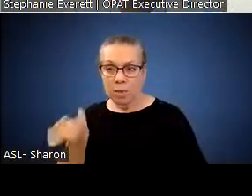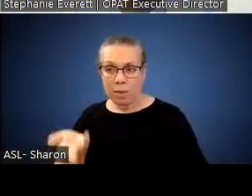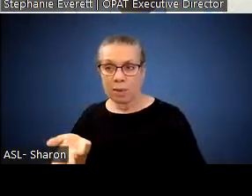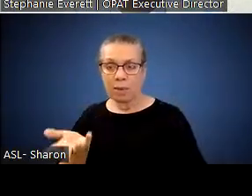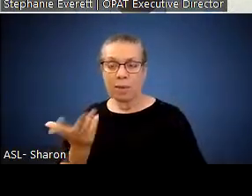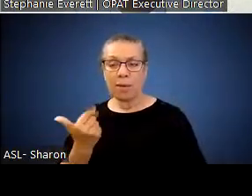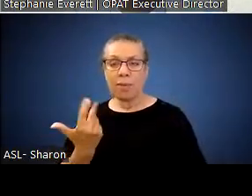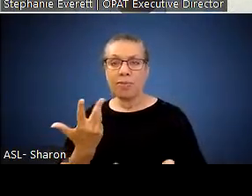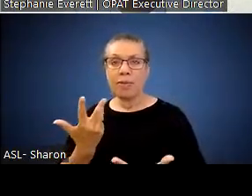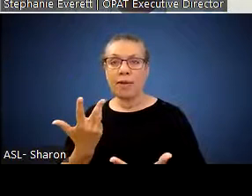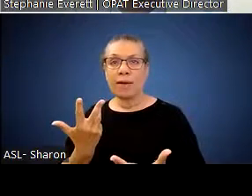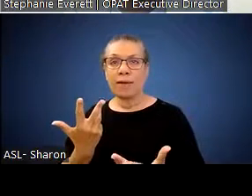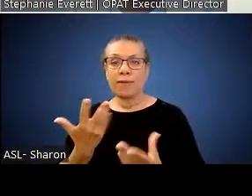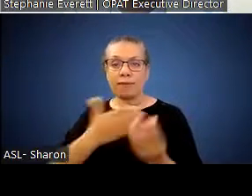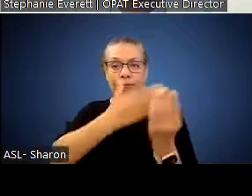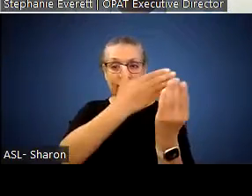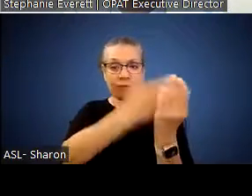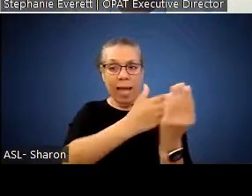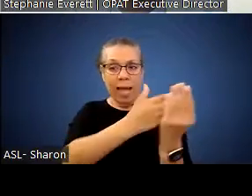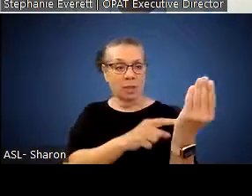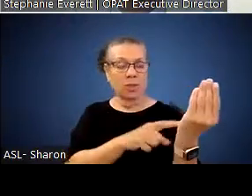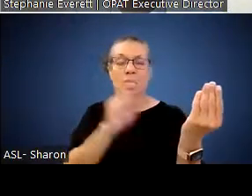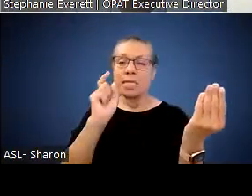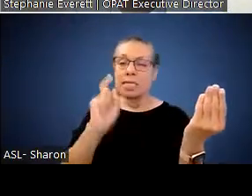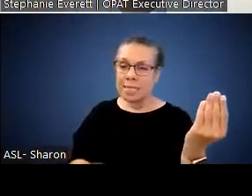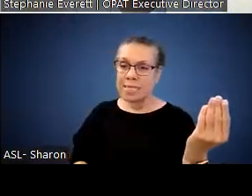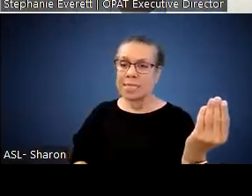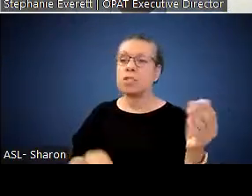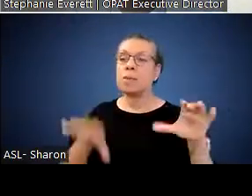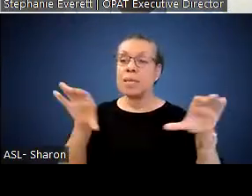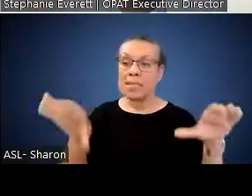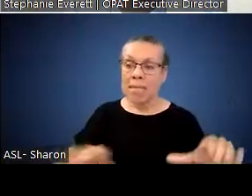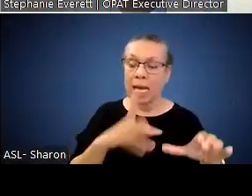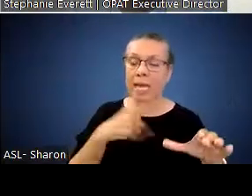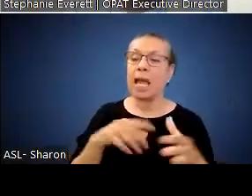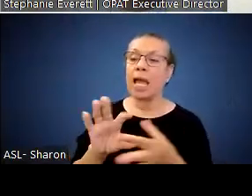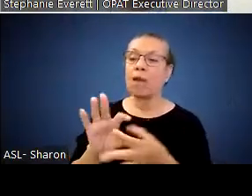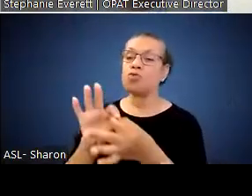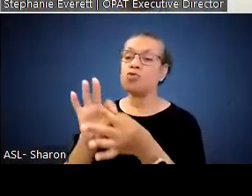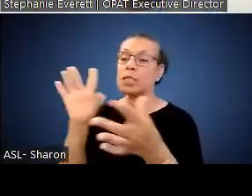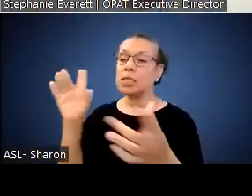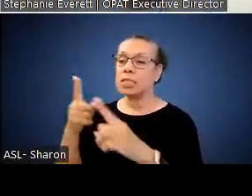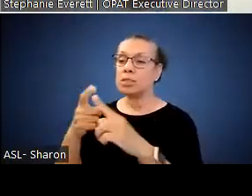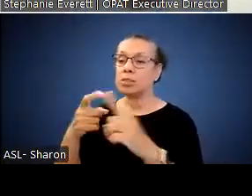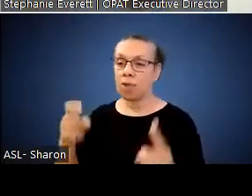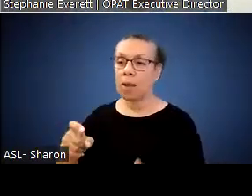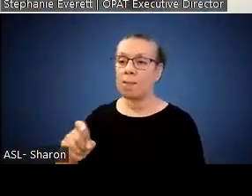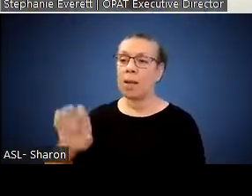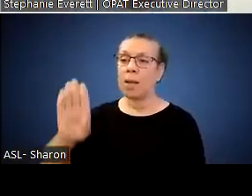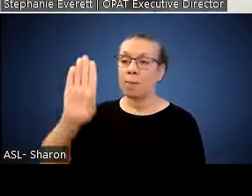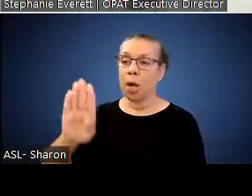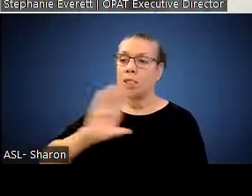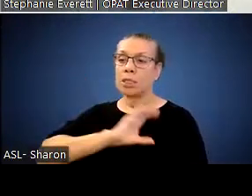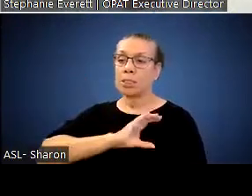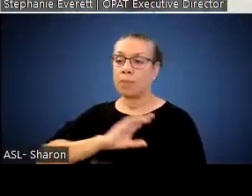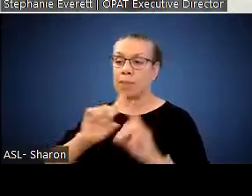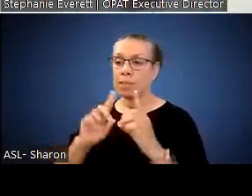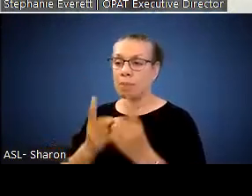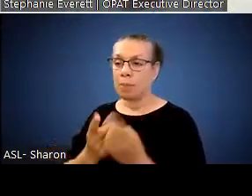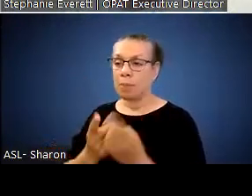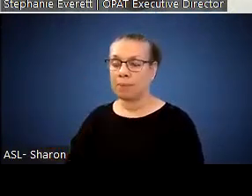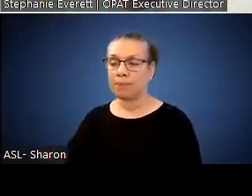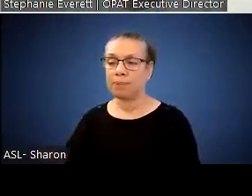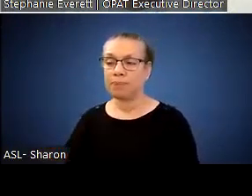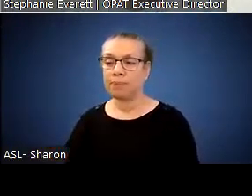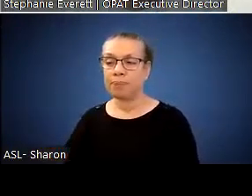files need to be done and released by the Boston Police Department. That's okay. So any questions